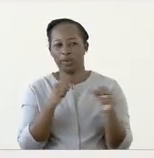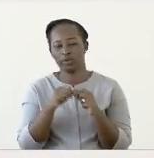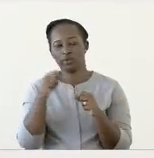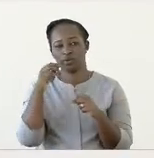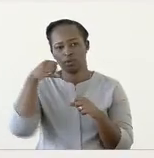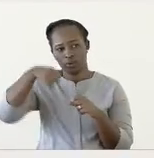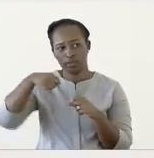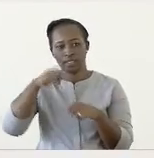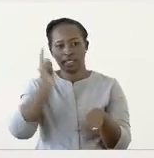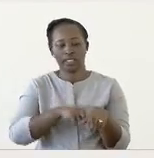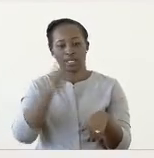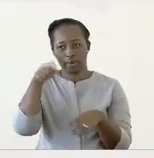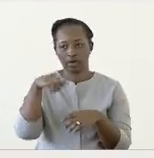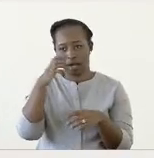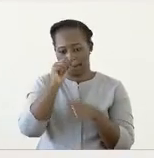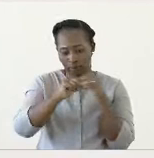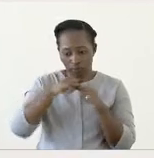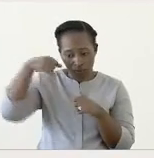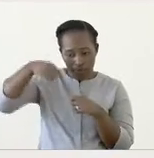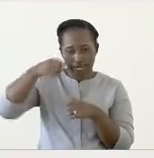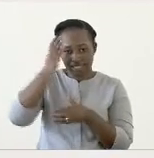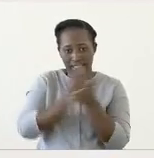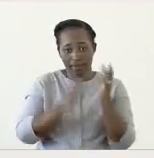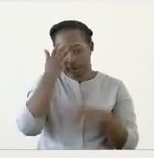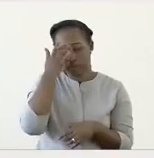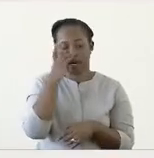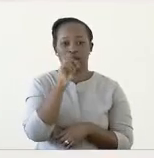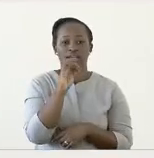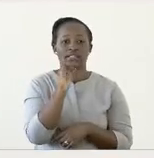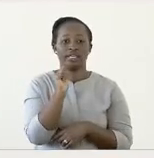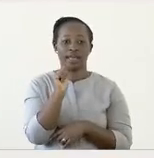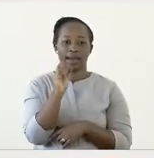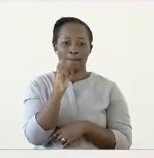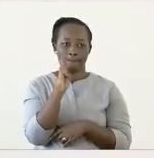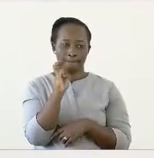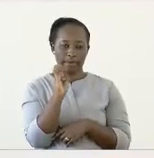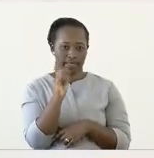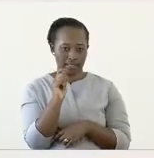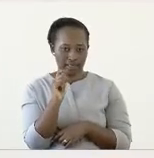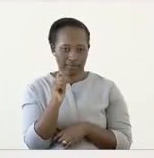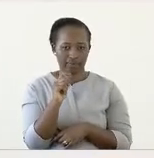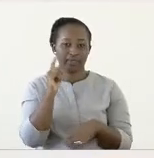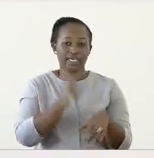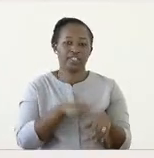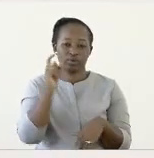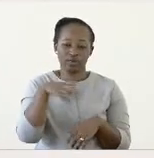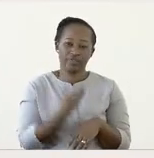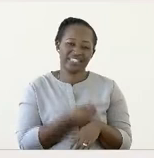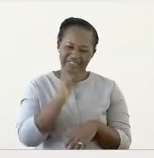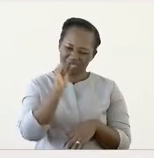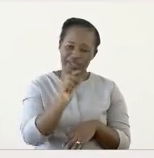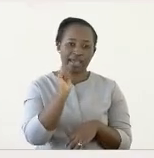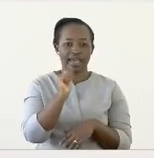to suffer from what you call a diabetes insipidus. When the pituitary gland releases a very little ADH or fails to